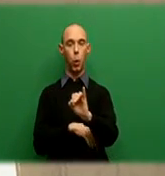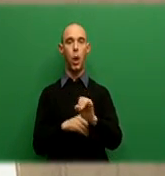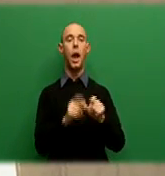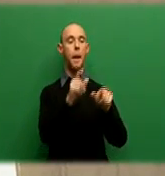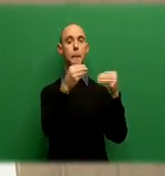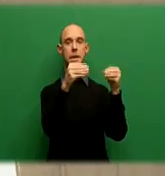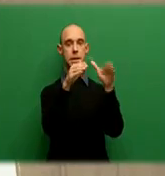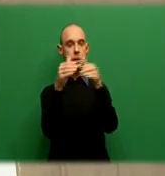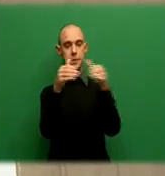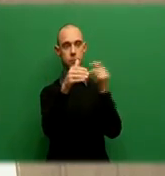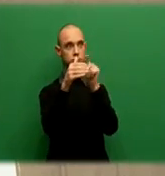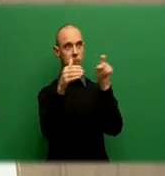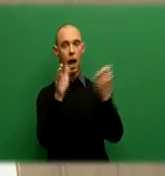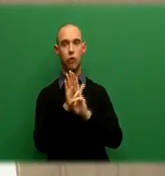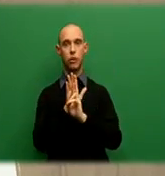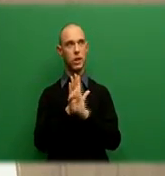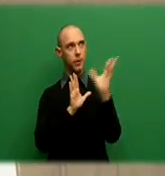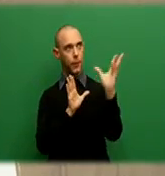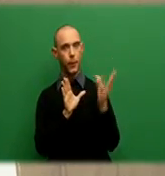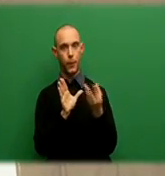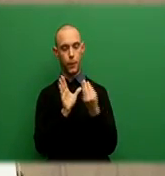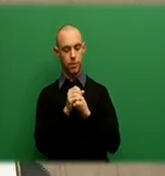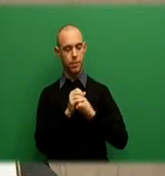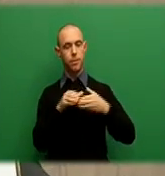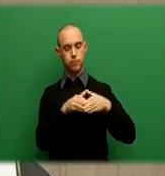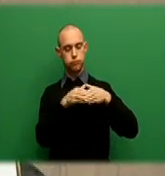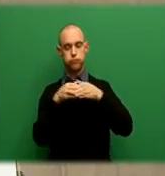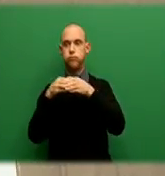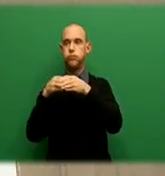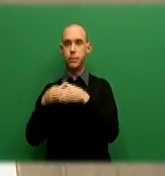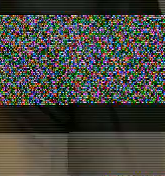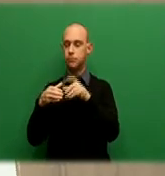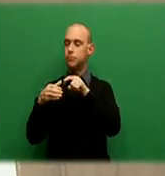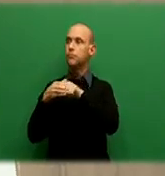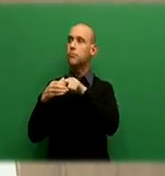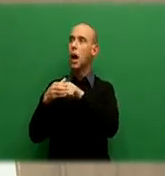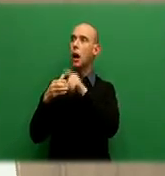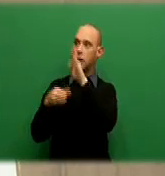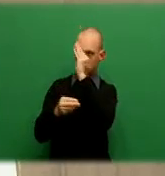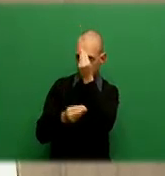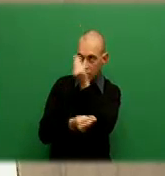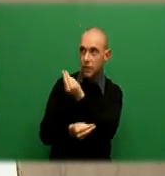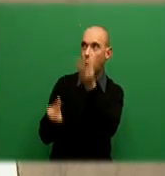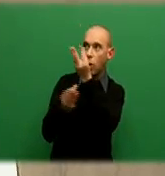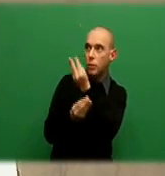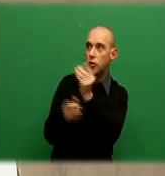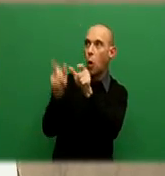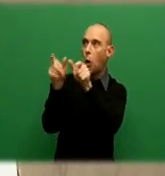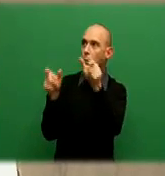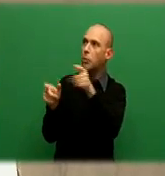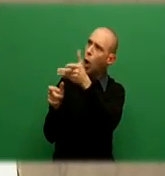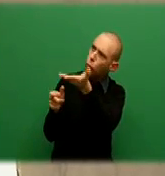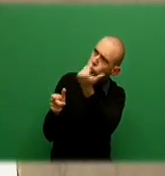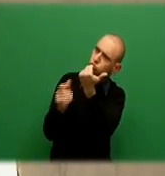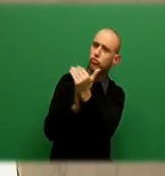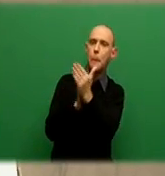business to basically convey and provide confidence to investors around